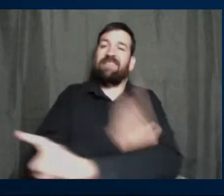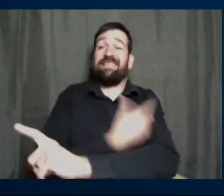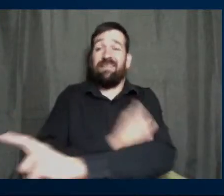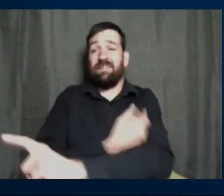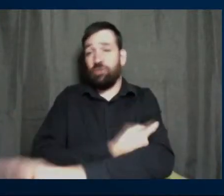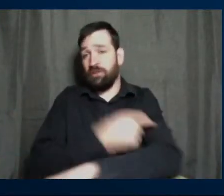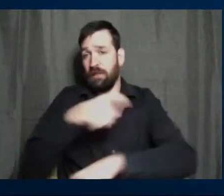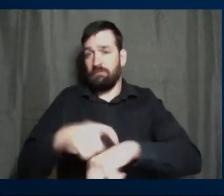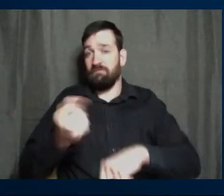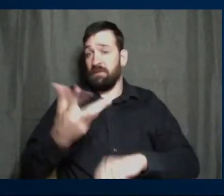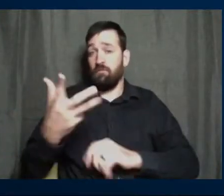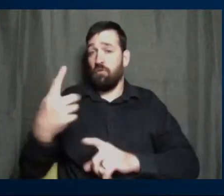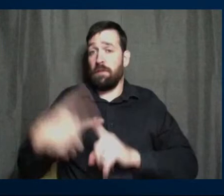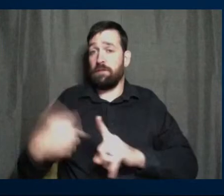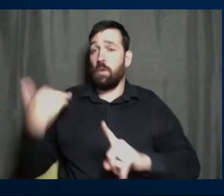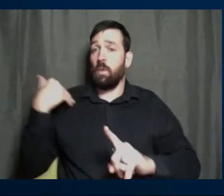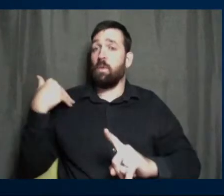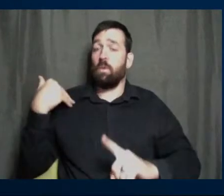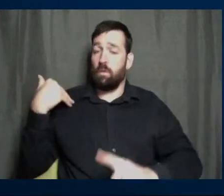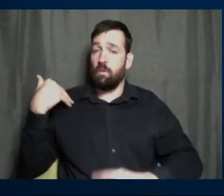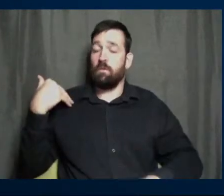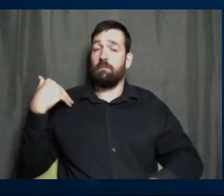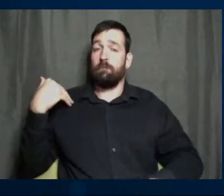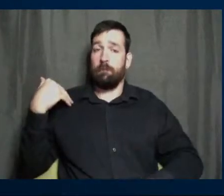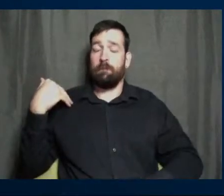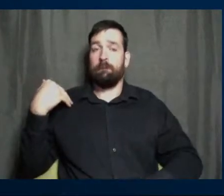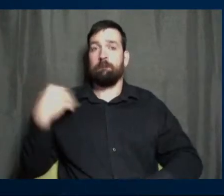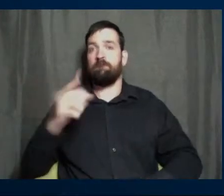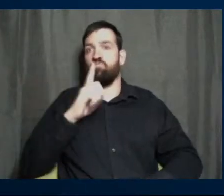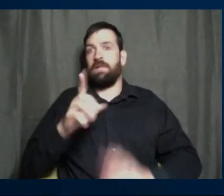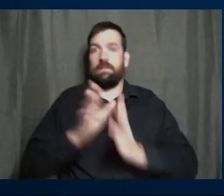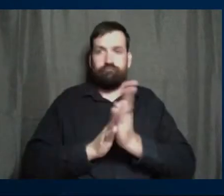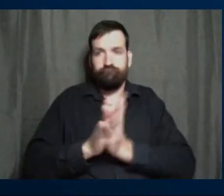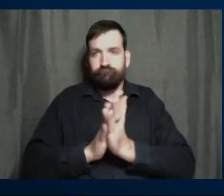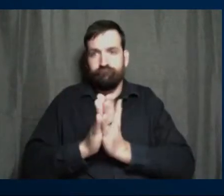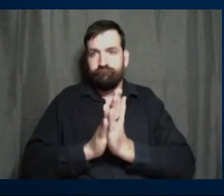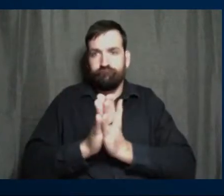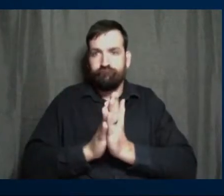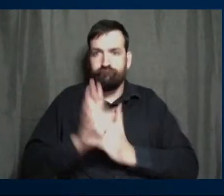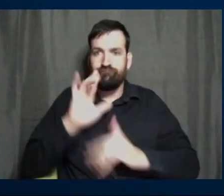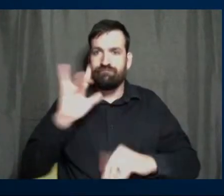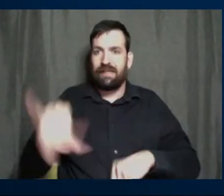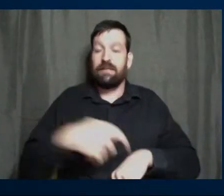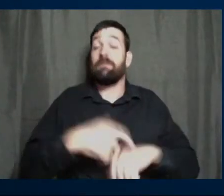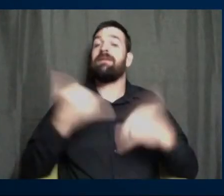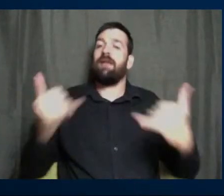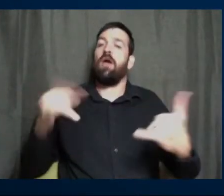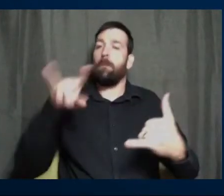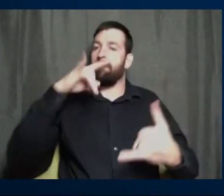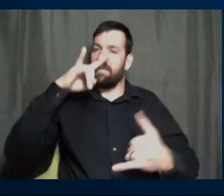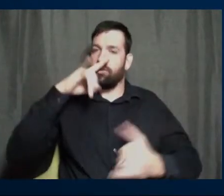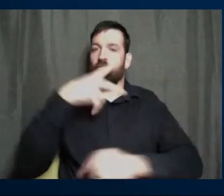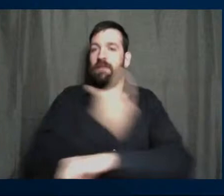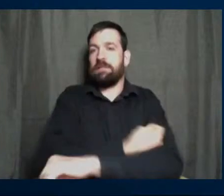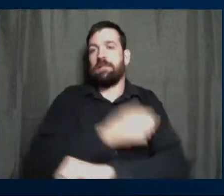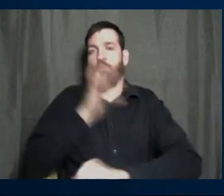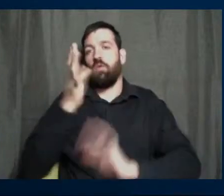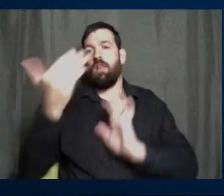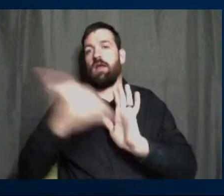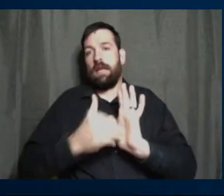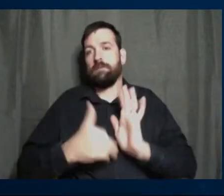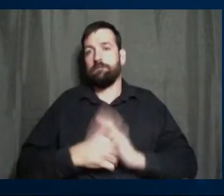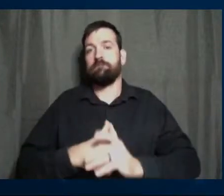ago. We really geared up for that. And now with the pediatric vaccine, we'll be doing that. But they can contact us